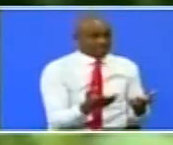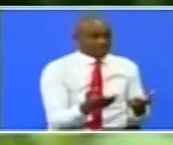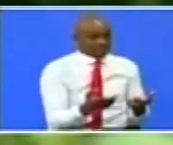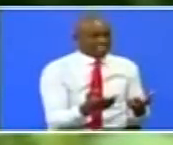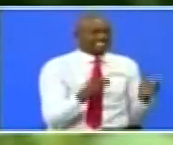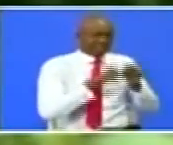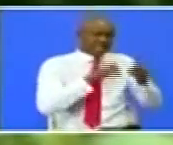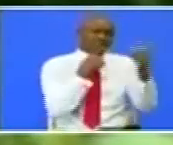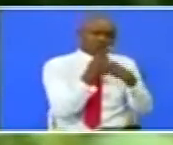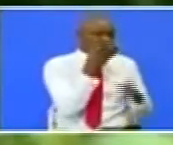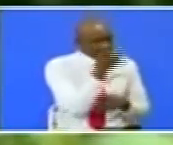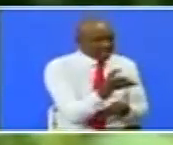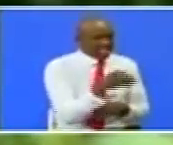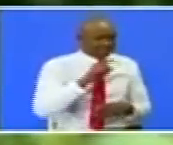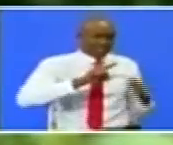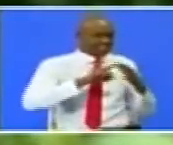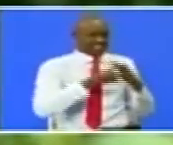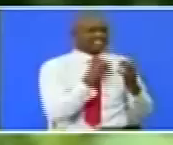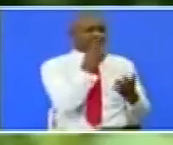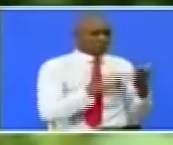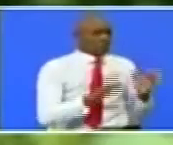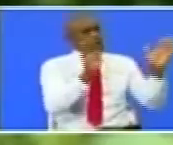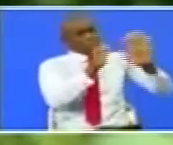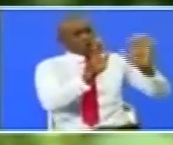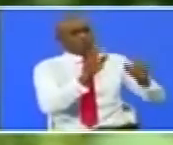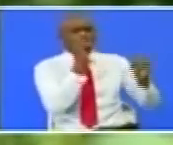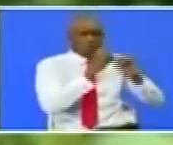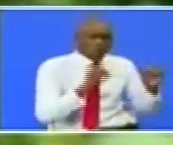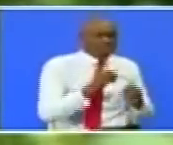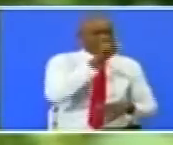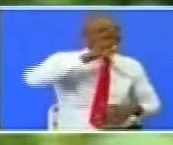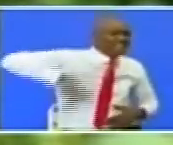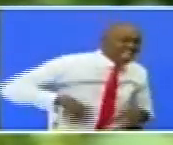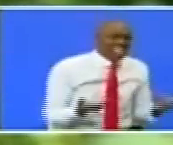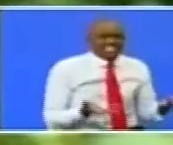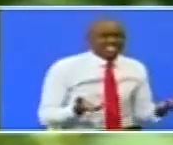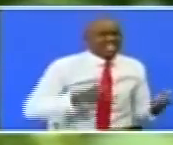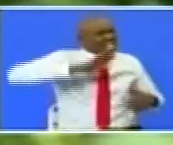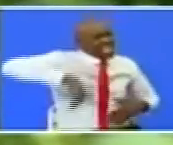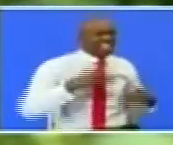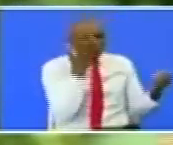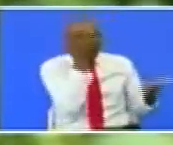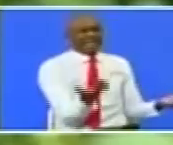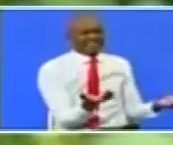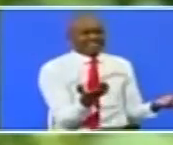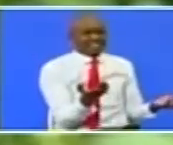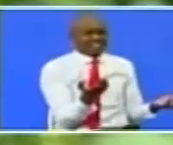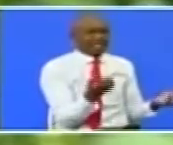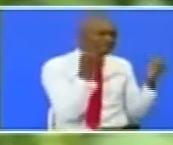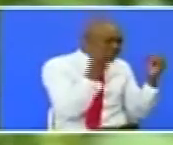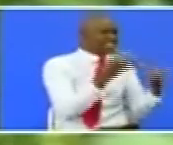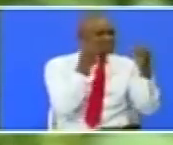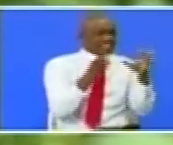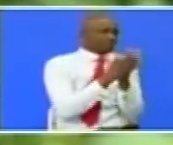he even in the conversation, you know, he started by telling me, oh, why is he so late? You know, he should have been here. And so many things.